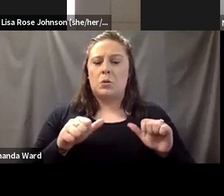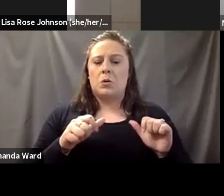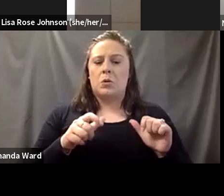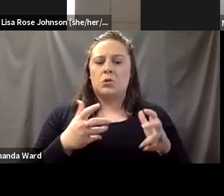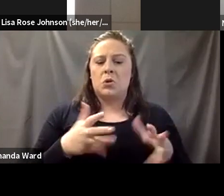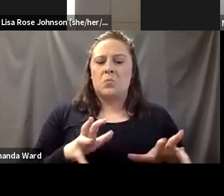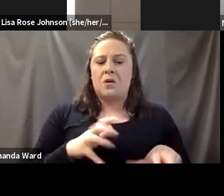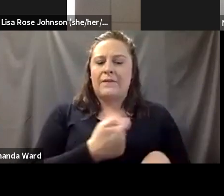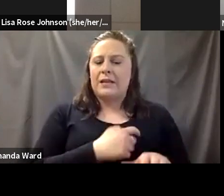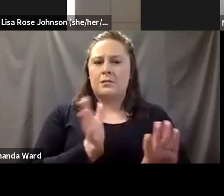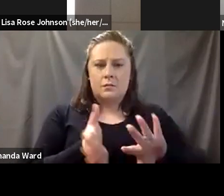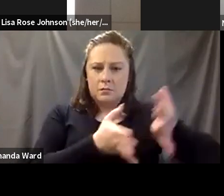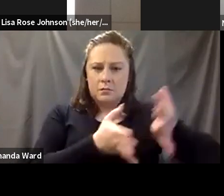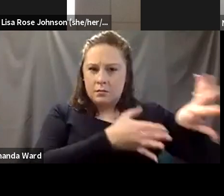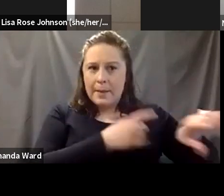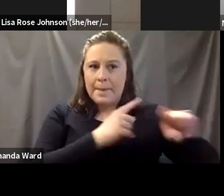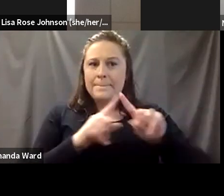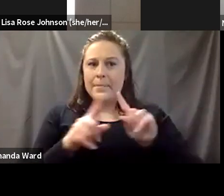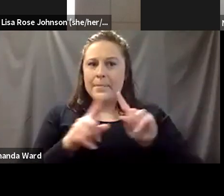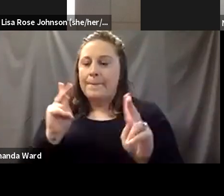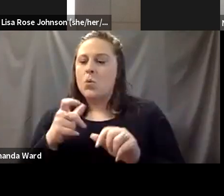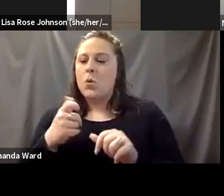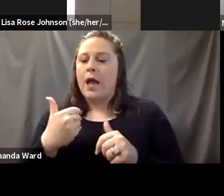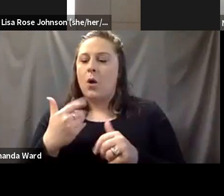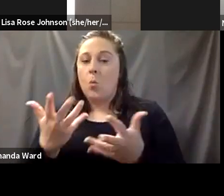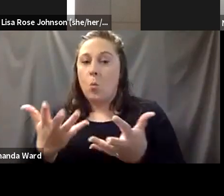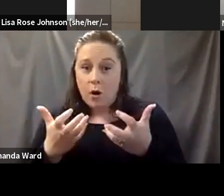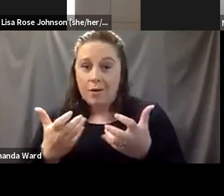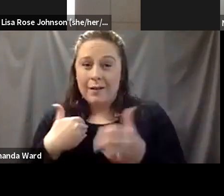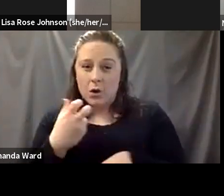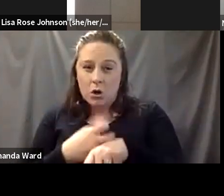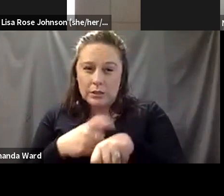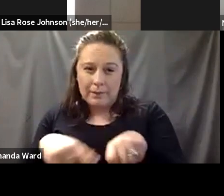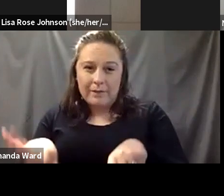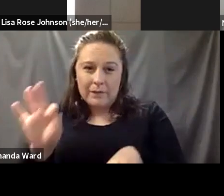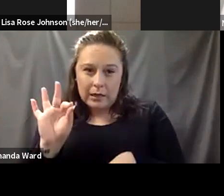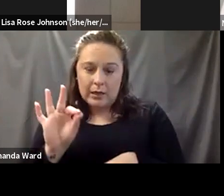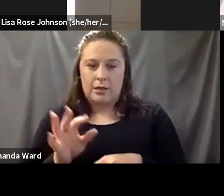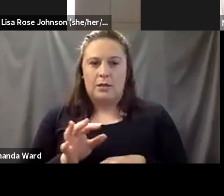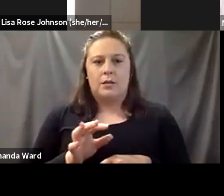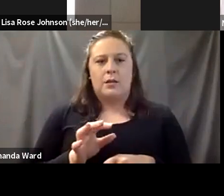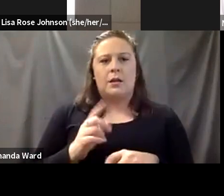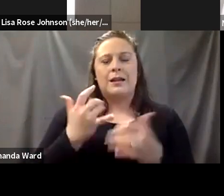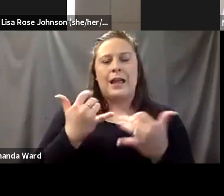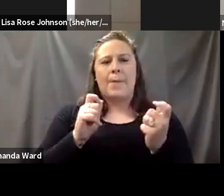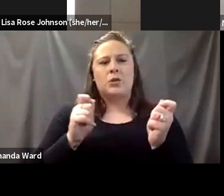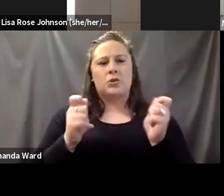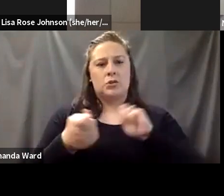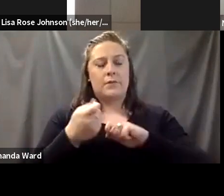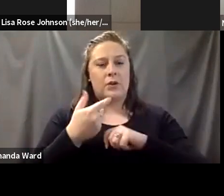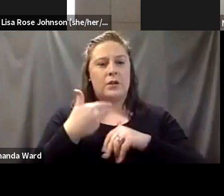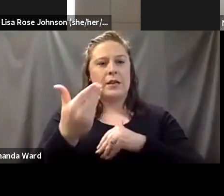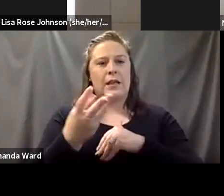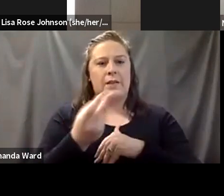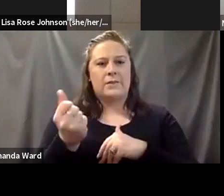vaccine often have a hard time figuring out how to get it and where to go. All right, I'm going to transition for the next few minutes, and